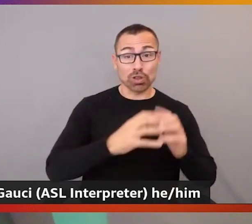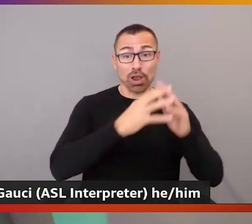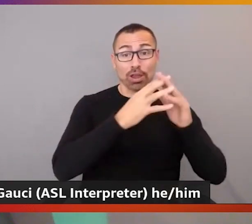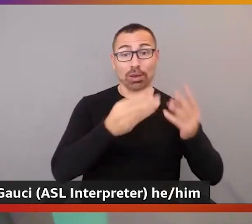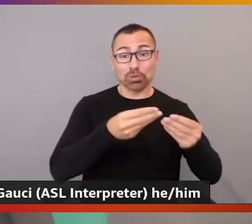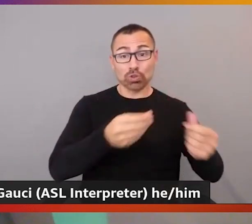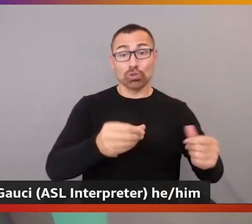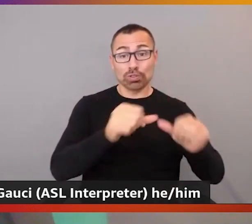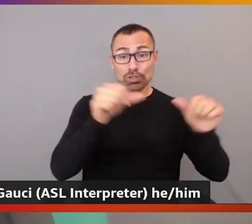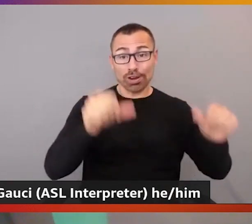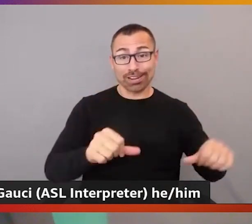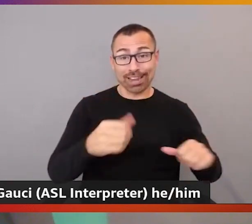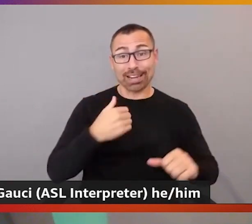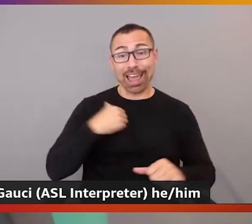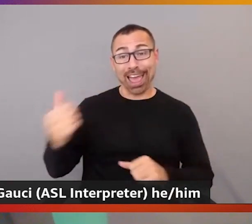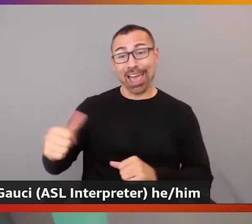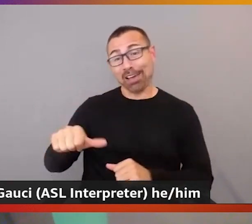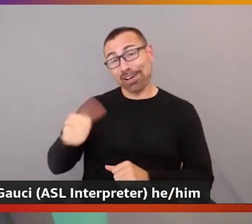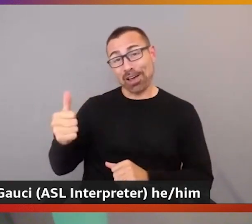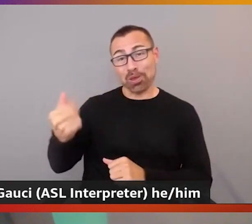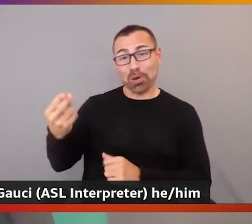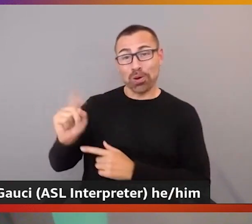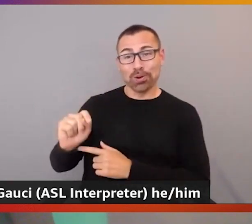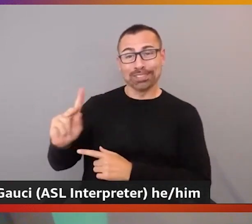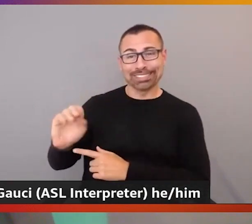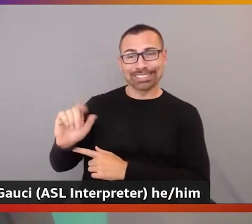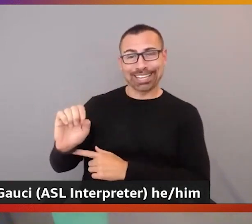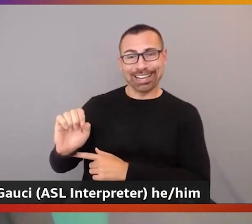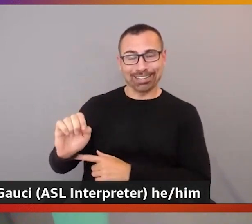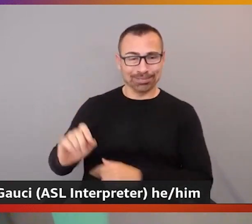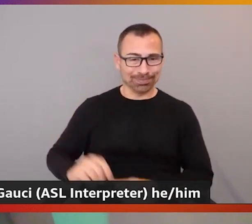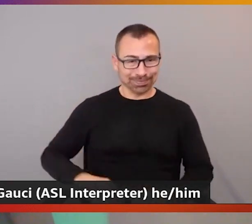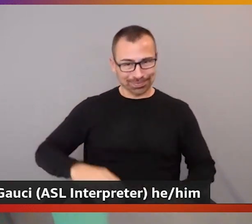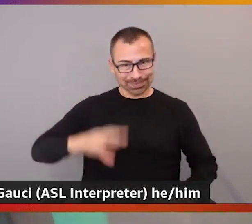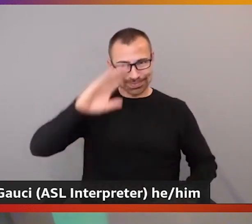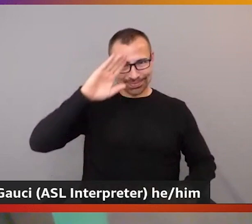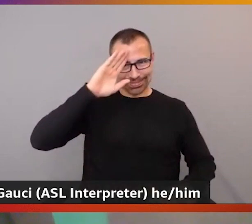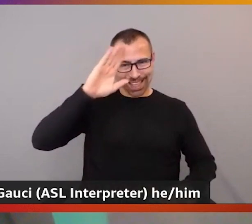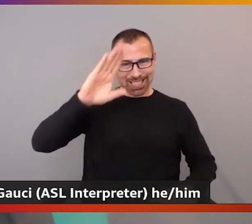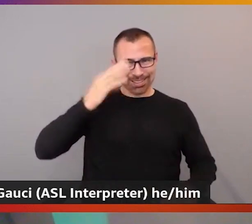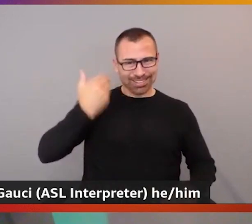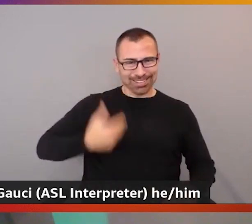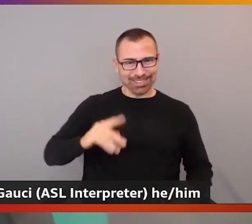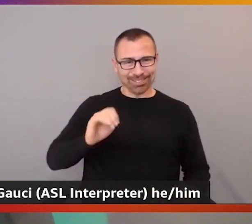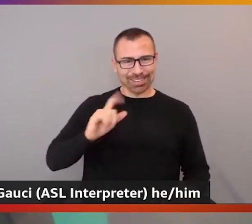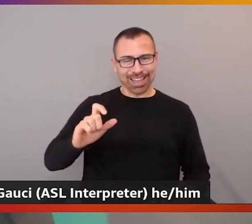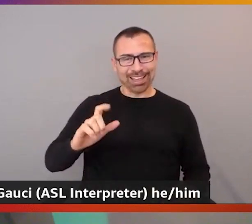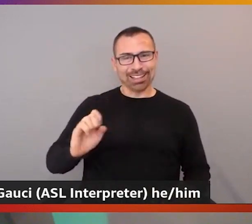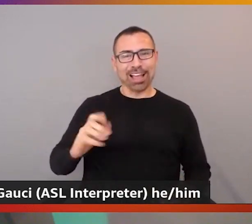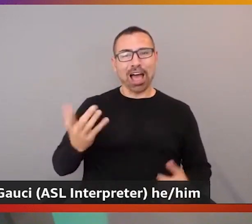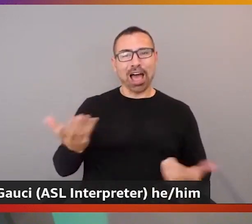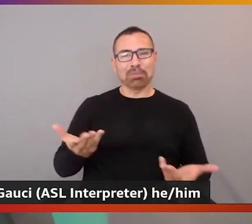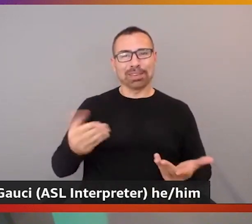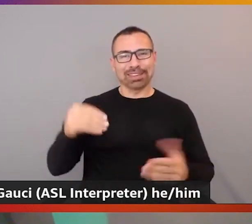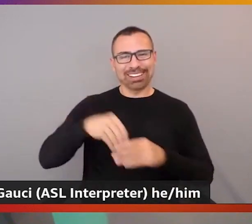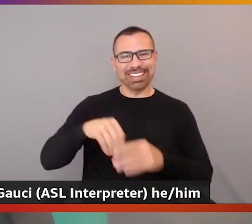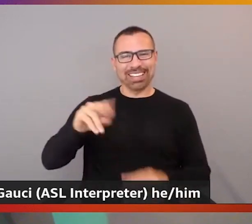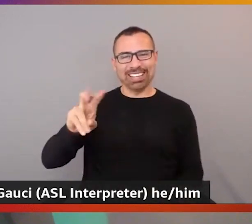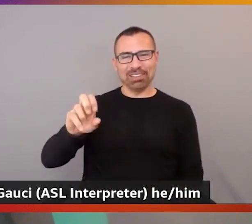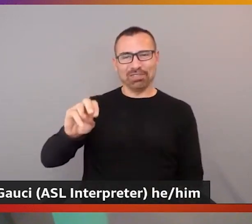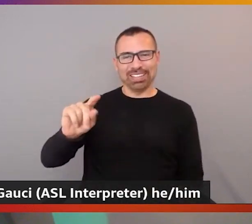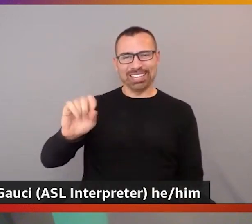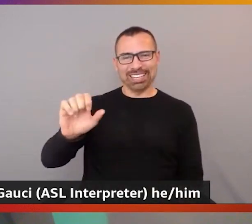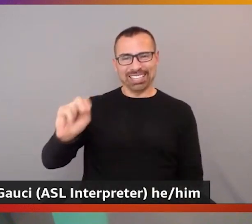fantastic co-host, Kyle. Say hi. Hey there. Hey, I hope you could hear me. I'm here in the Venetian at